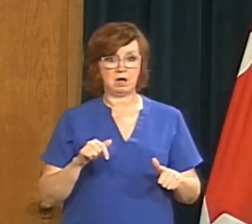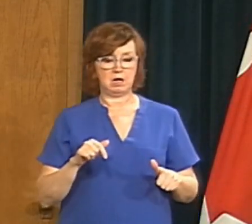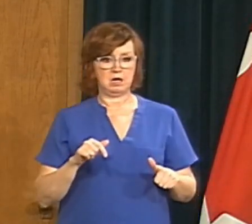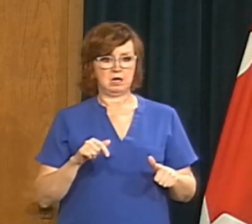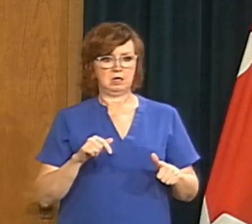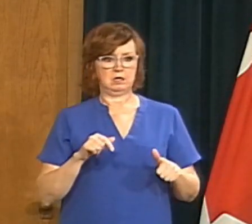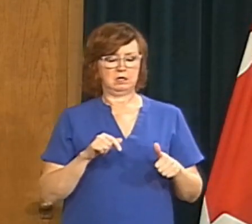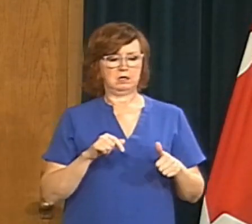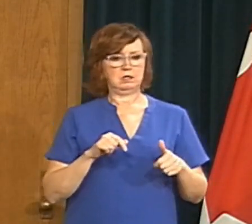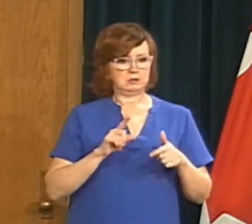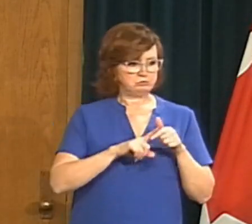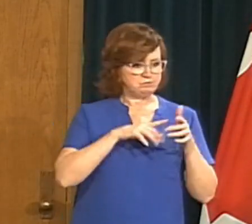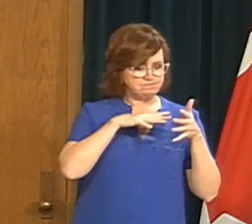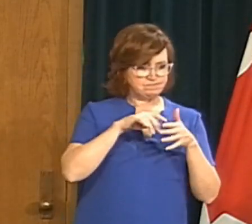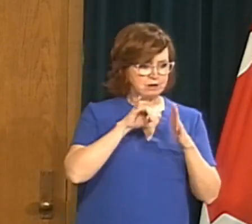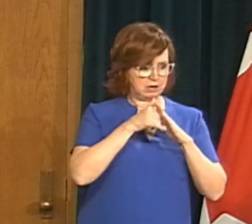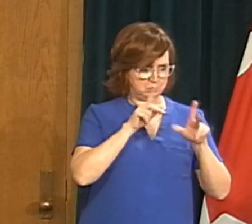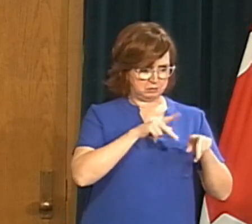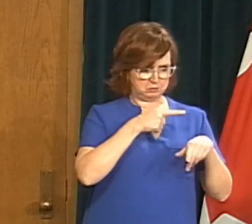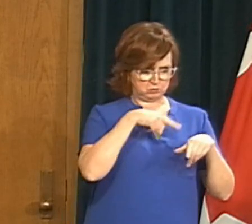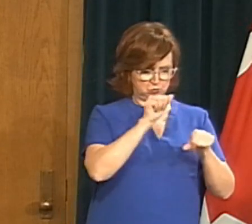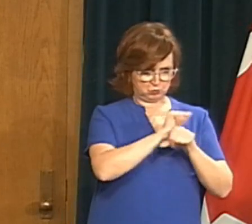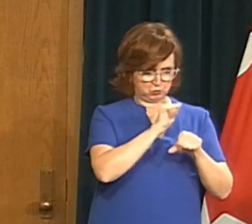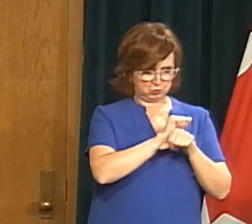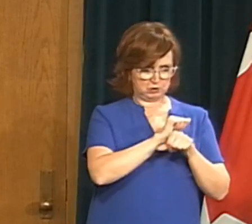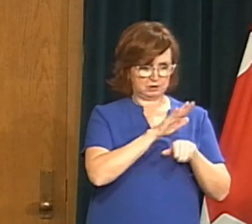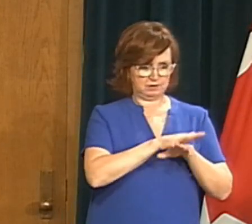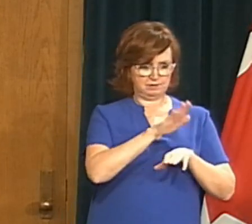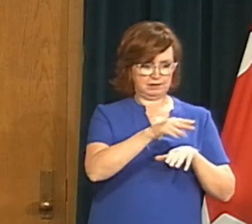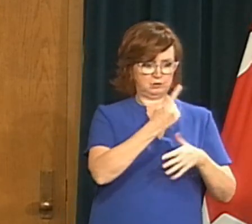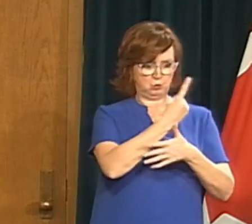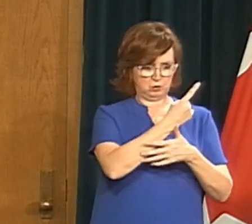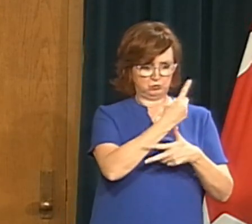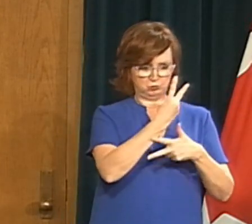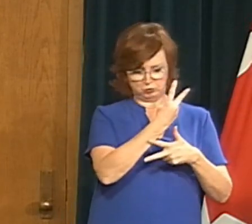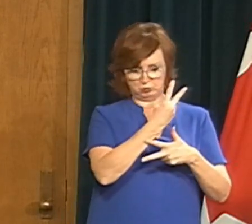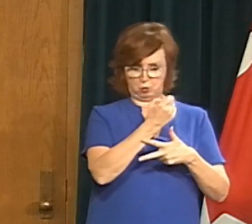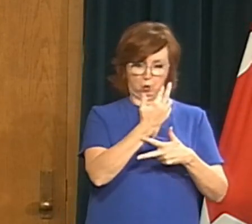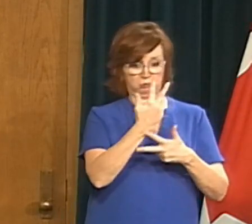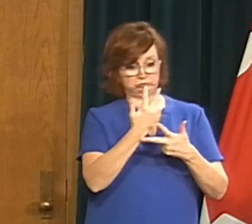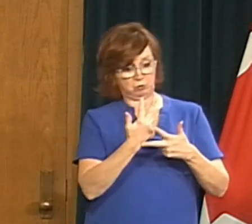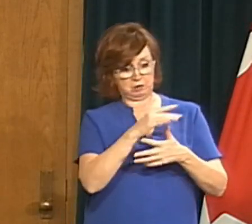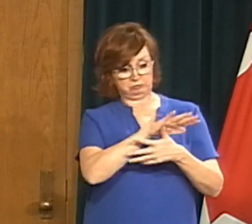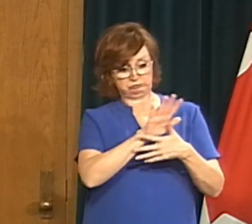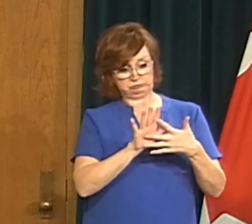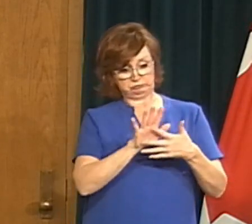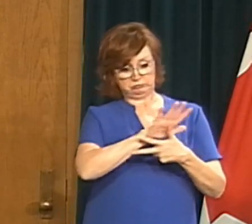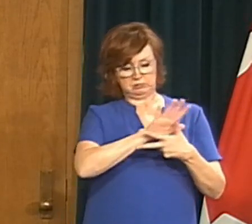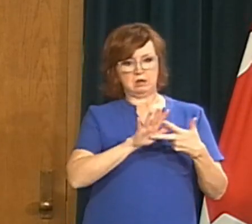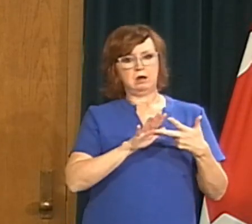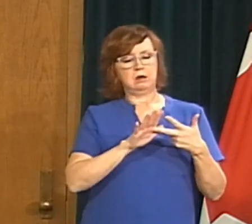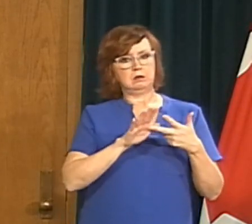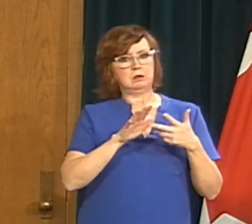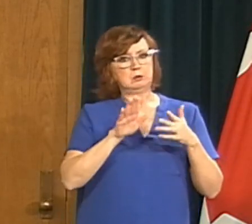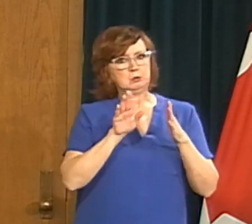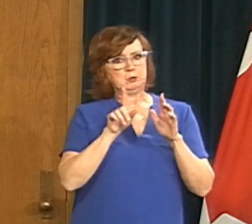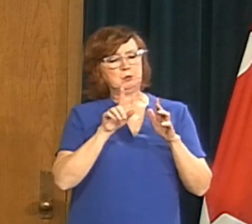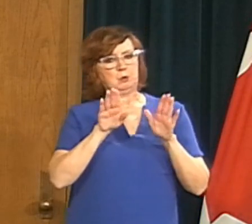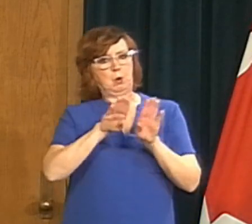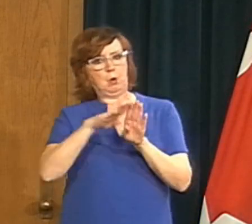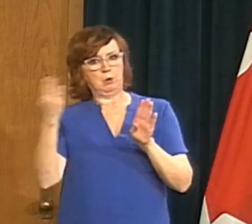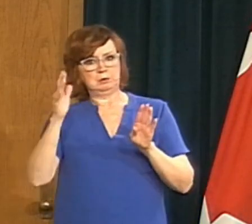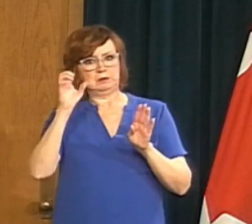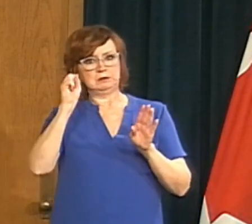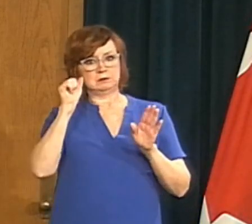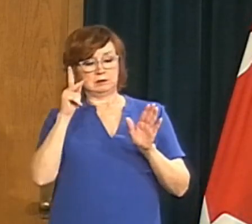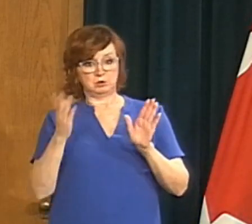either phase 1, phase 2, or even phase 3 of our Re-Open Saskatchewan plan. And that is our goal, is to continue to reopen Saskatchewan. And